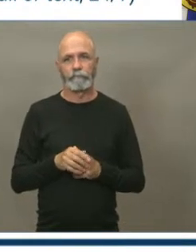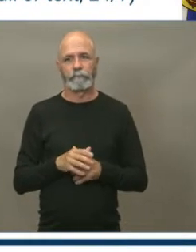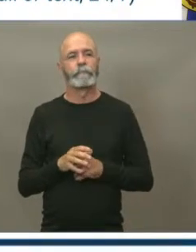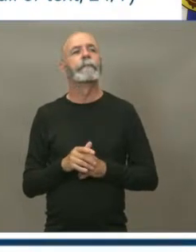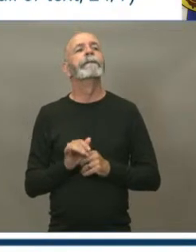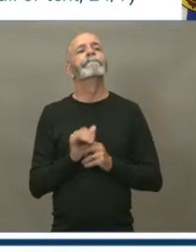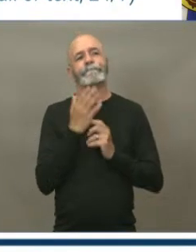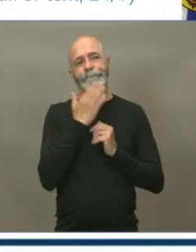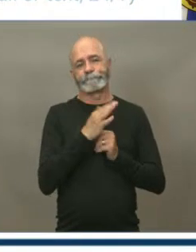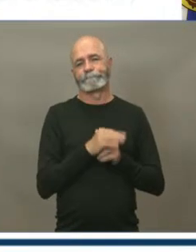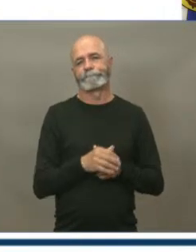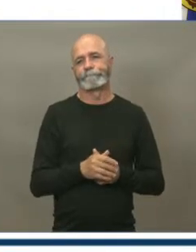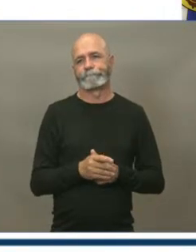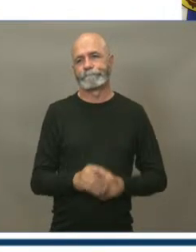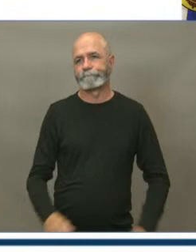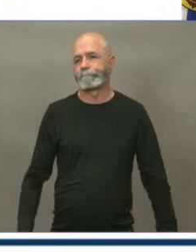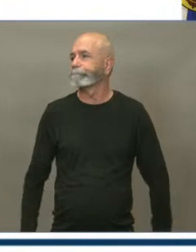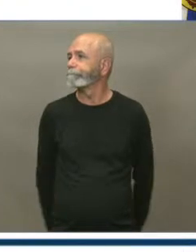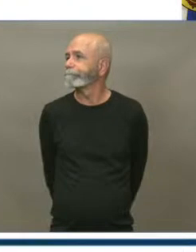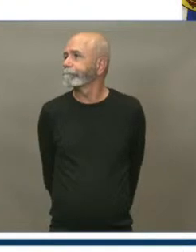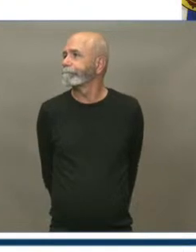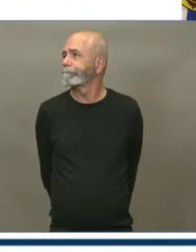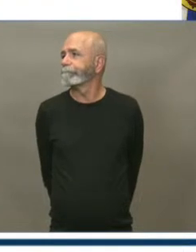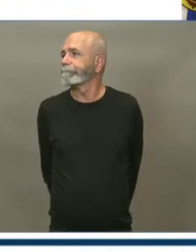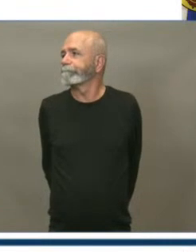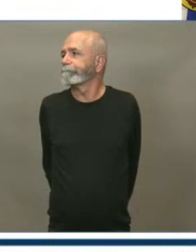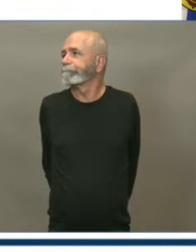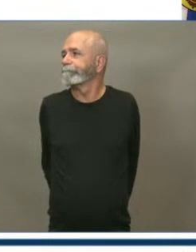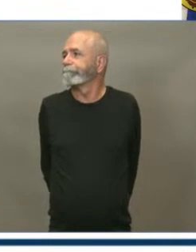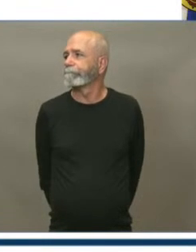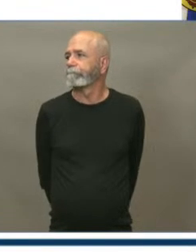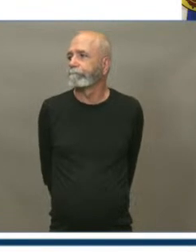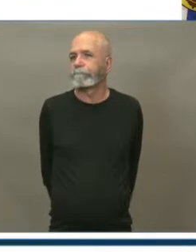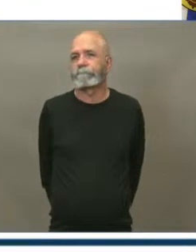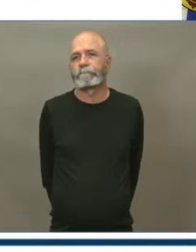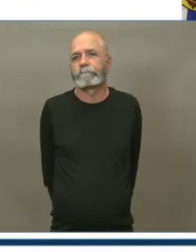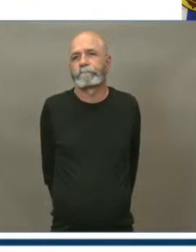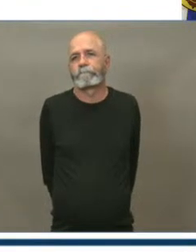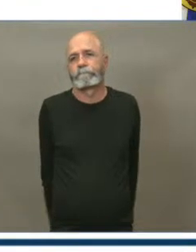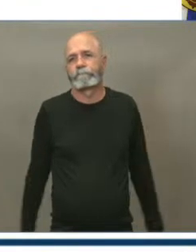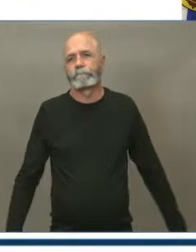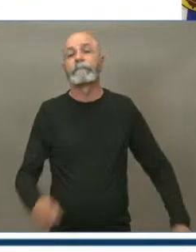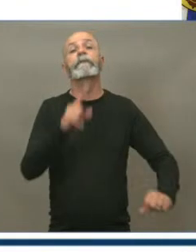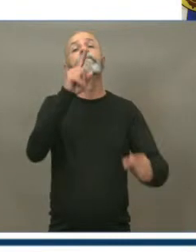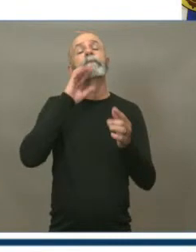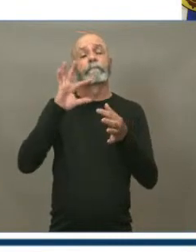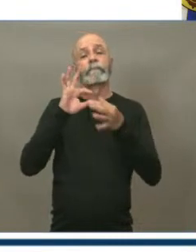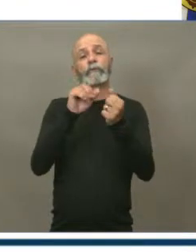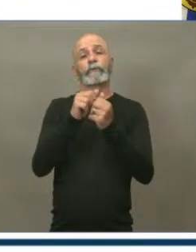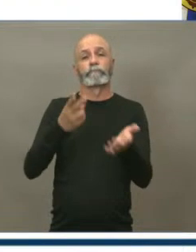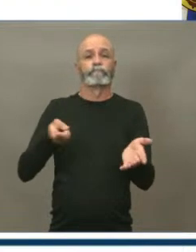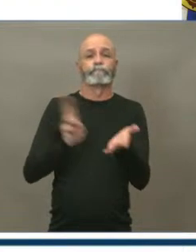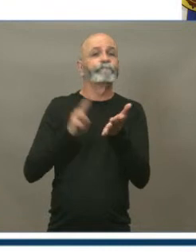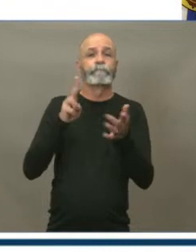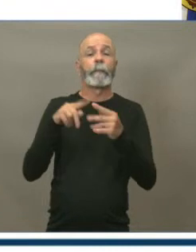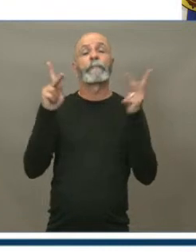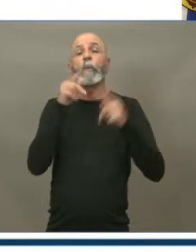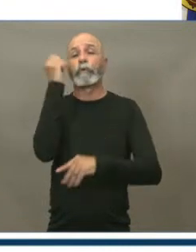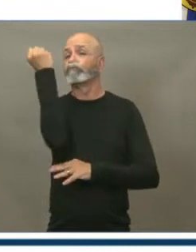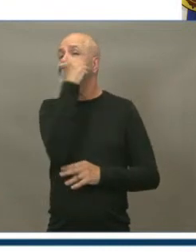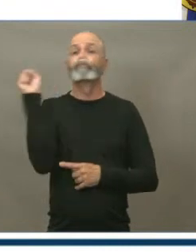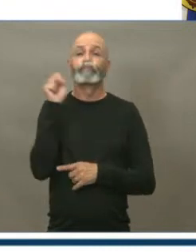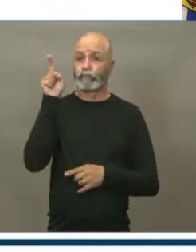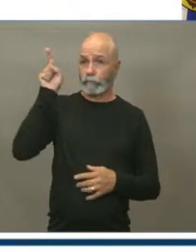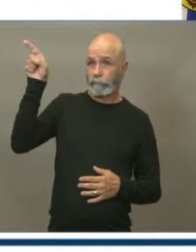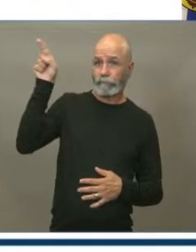I just want to follow up on my colleague's question about the injunction. I'm not quite sure why we needed to get an injunction, since